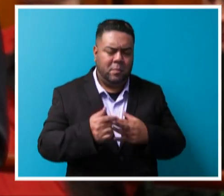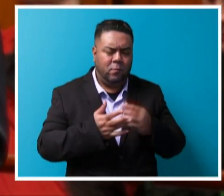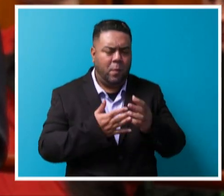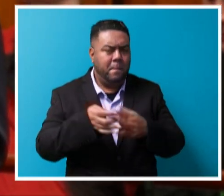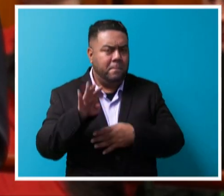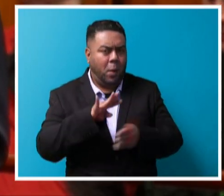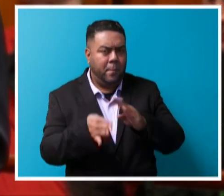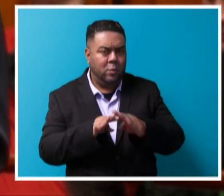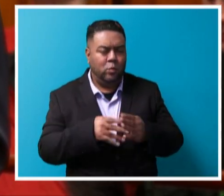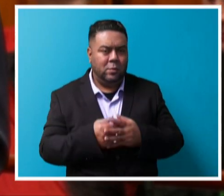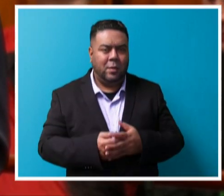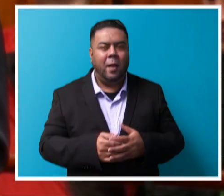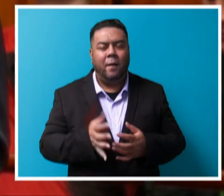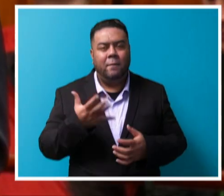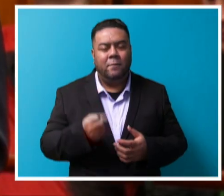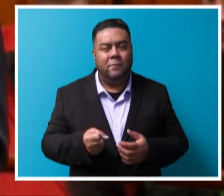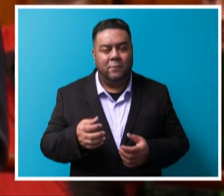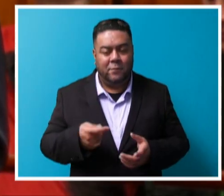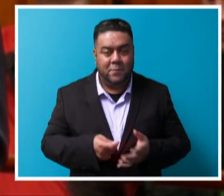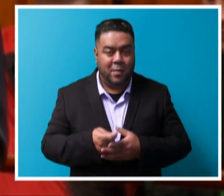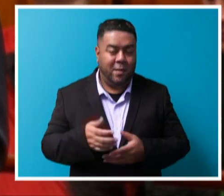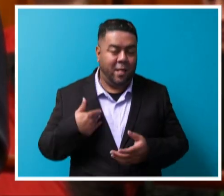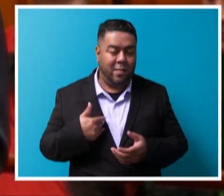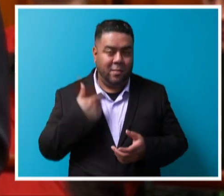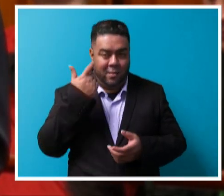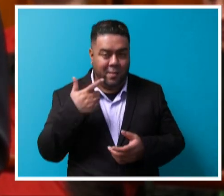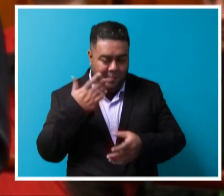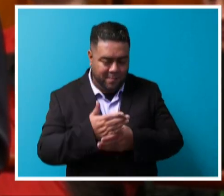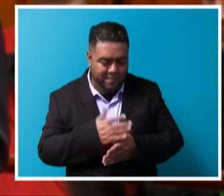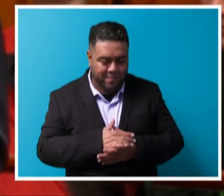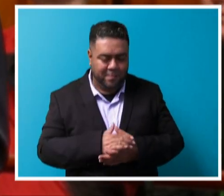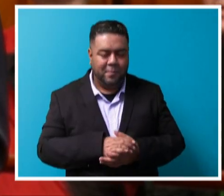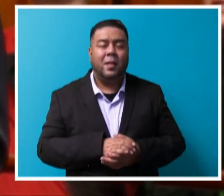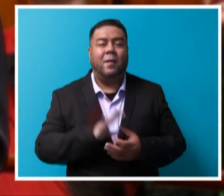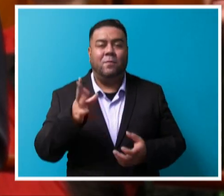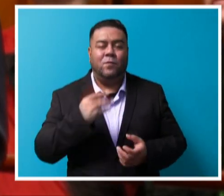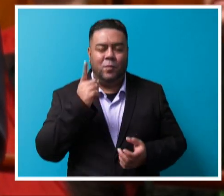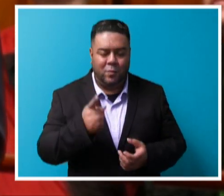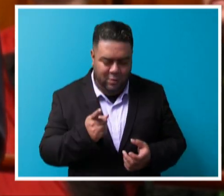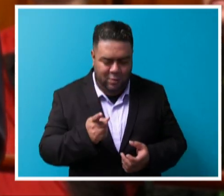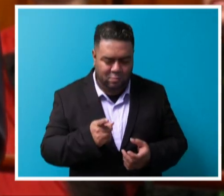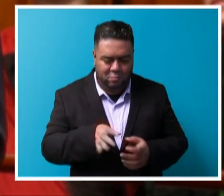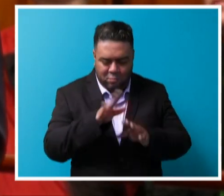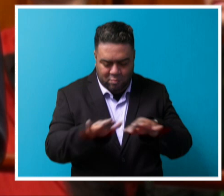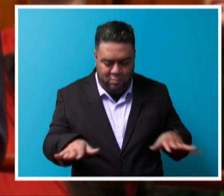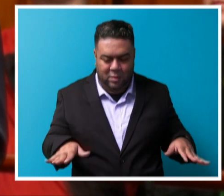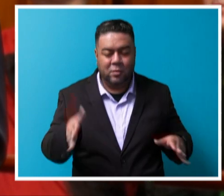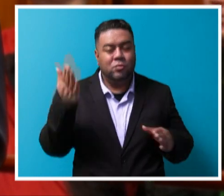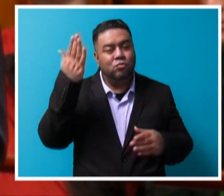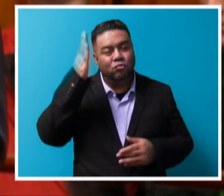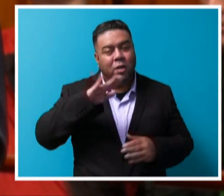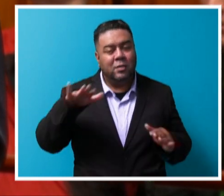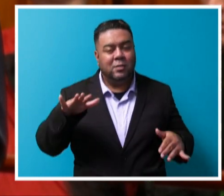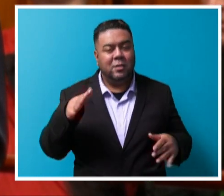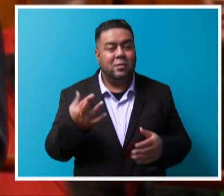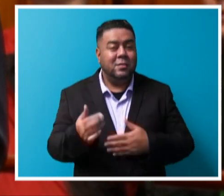device, every trained healthcare workers, every immunized child, and every life saved